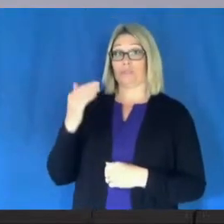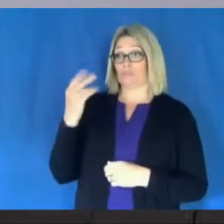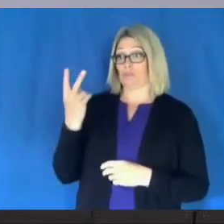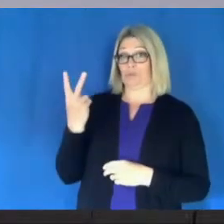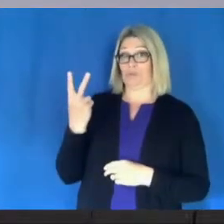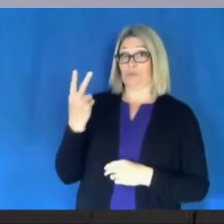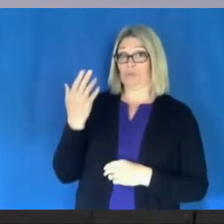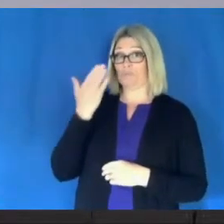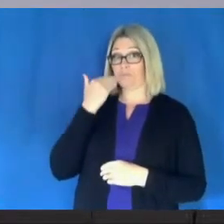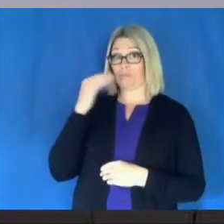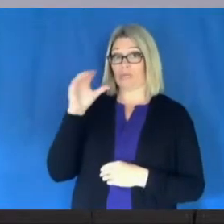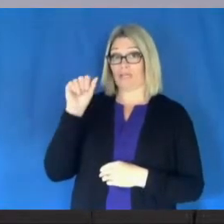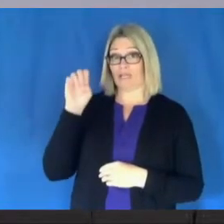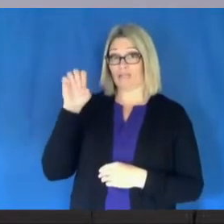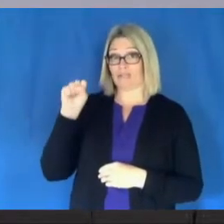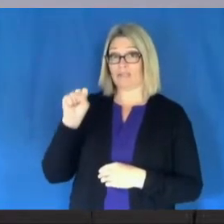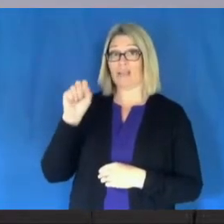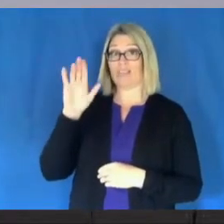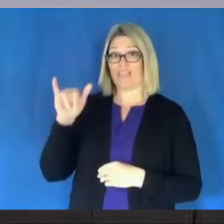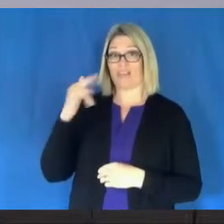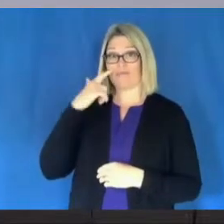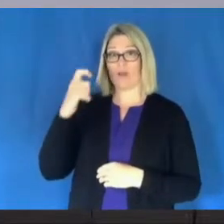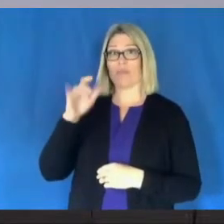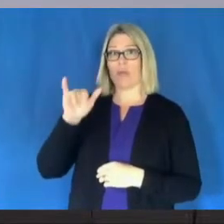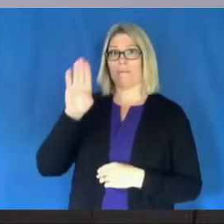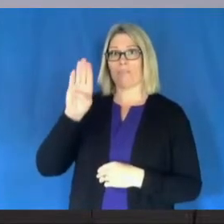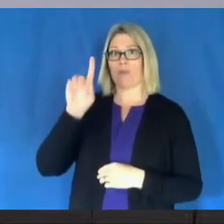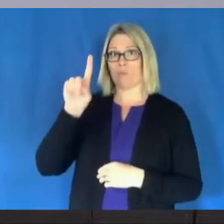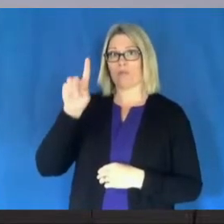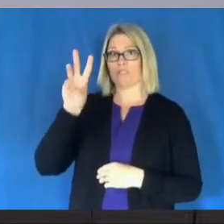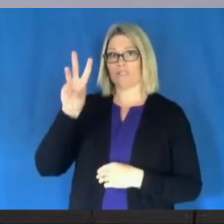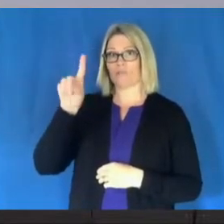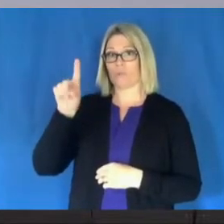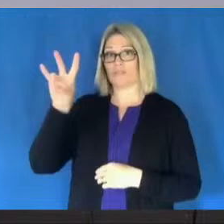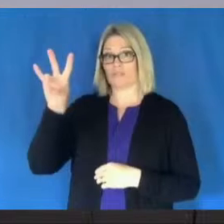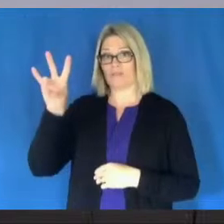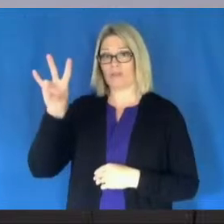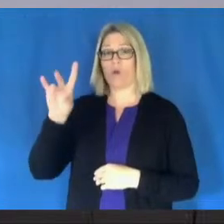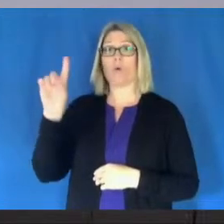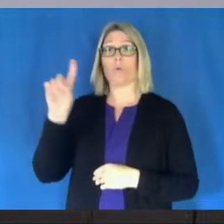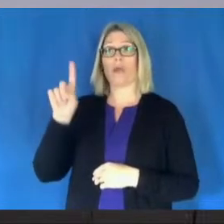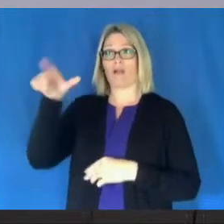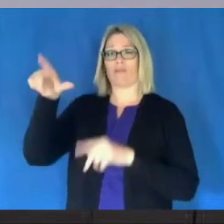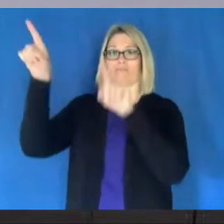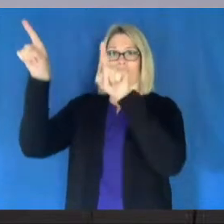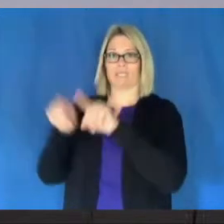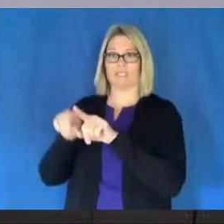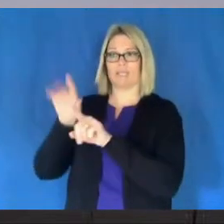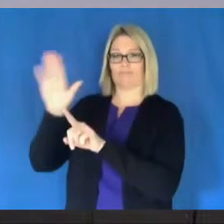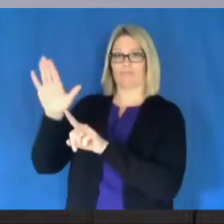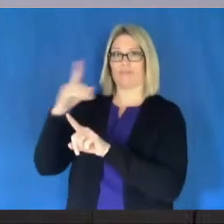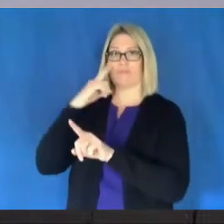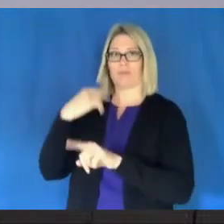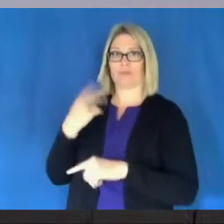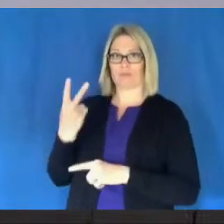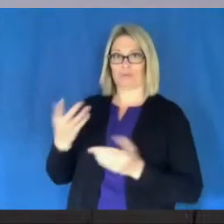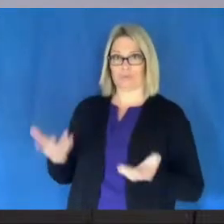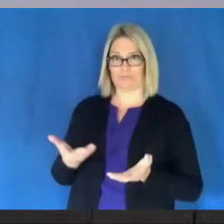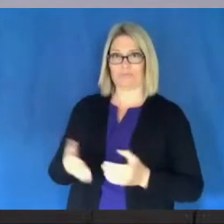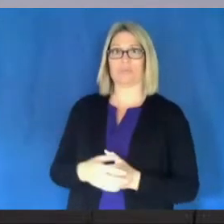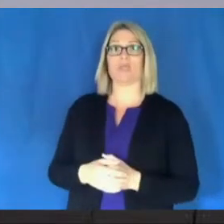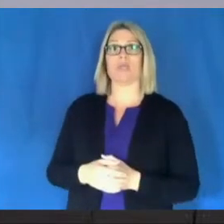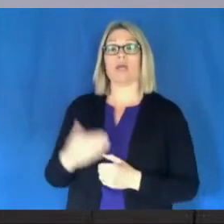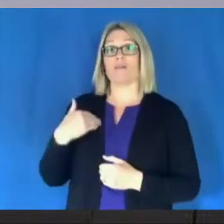identified as the variant B1617, first detected in India. And we have a total now of